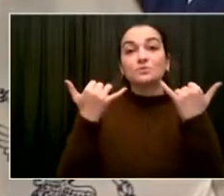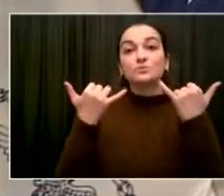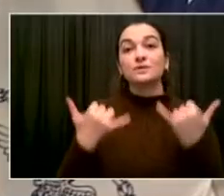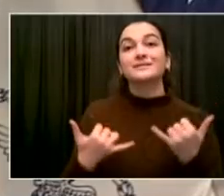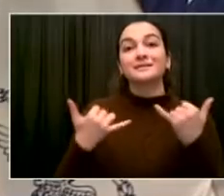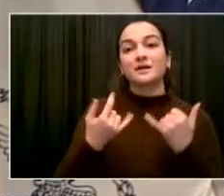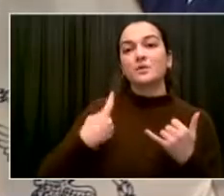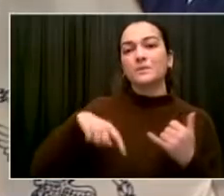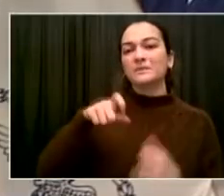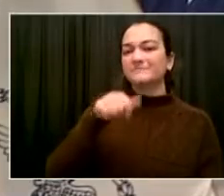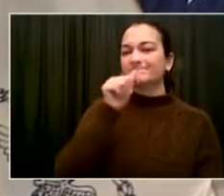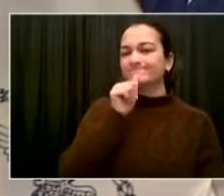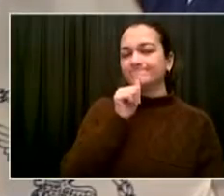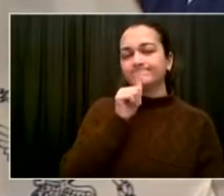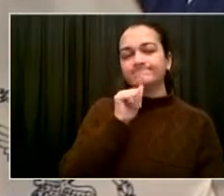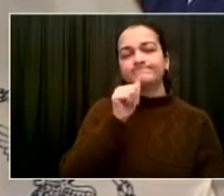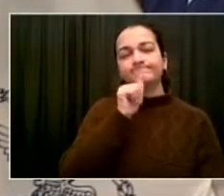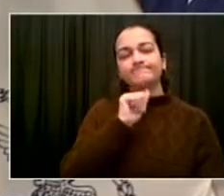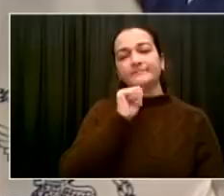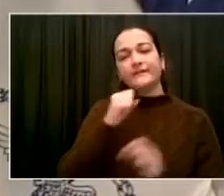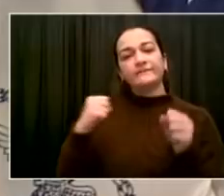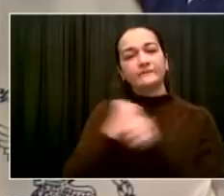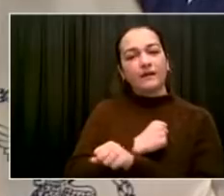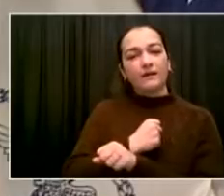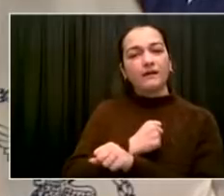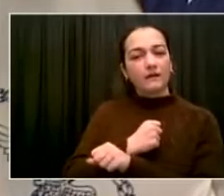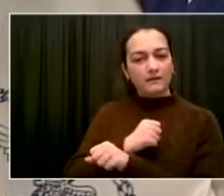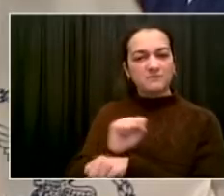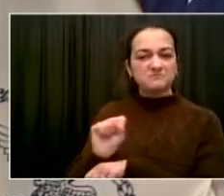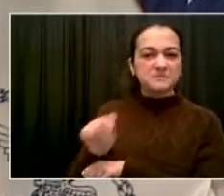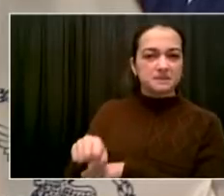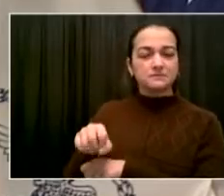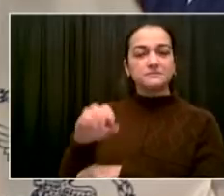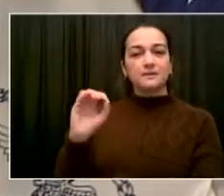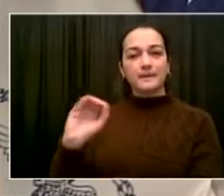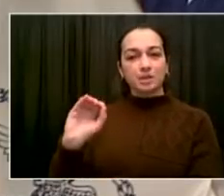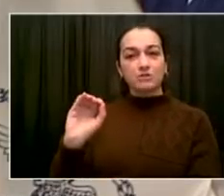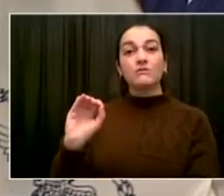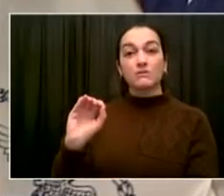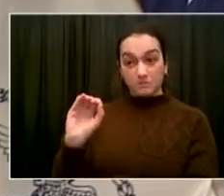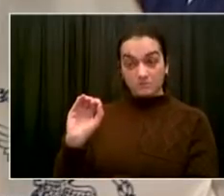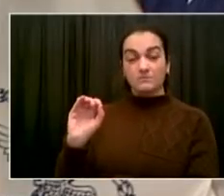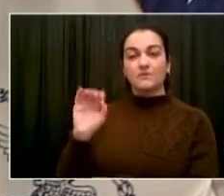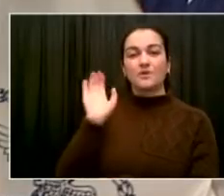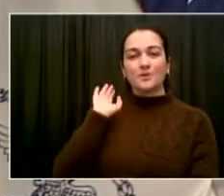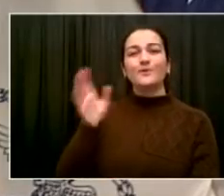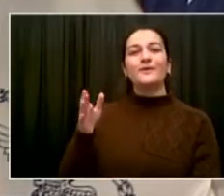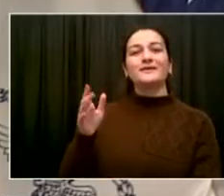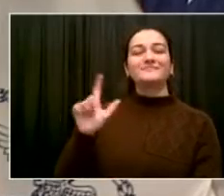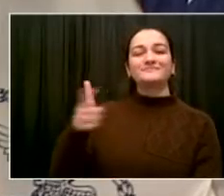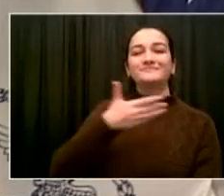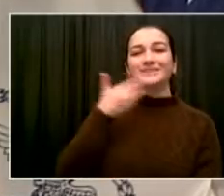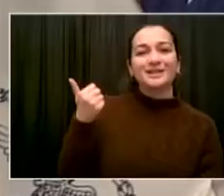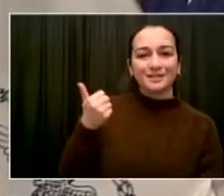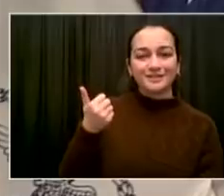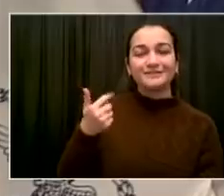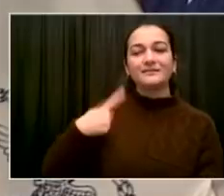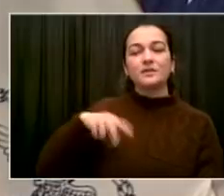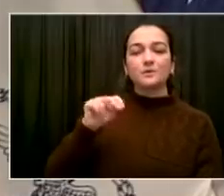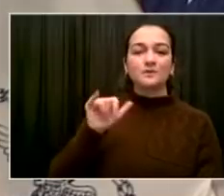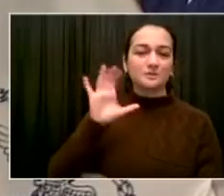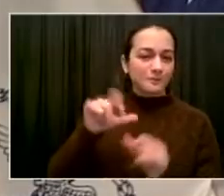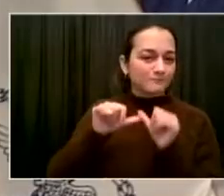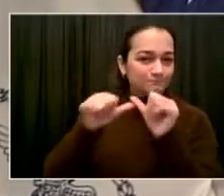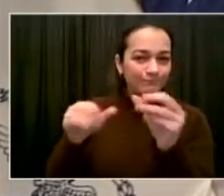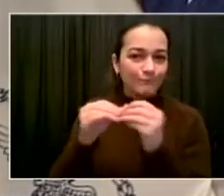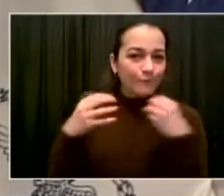force. And the way to facilitate that recovery is vaccination, which is why I not only believe in, I'm doubling down on